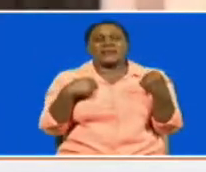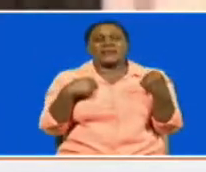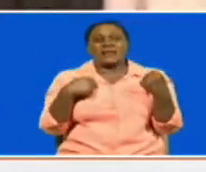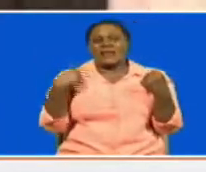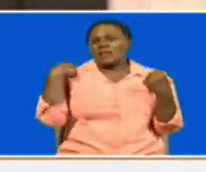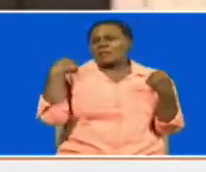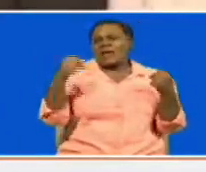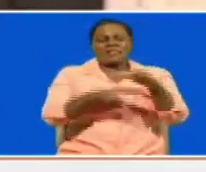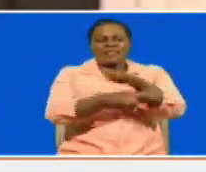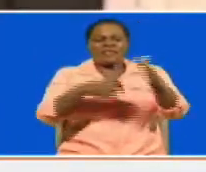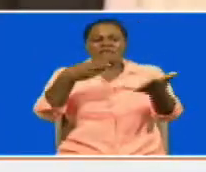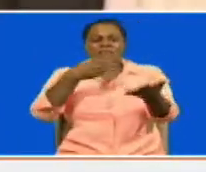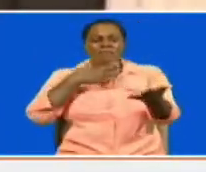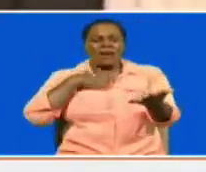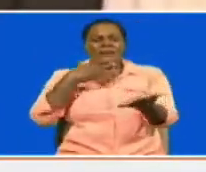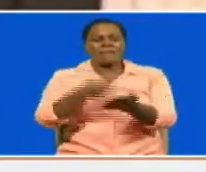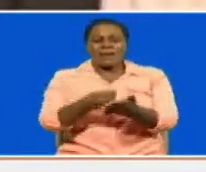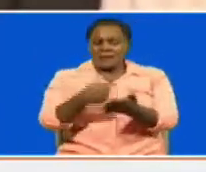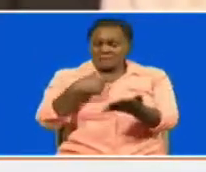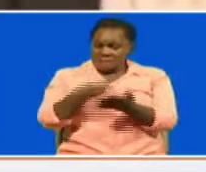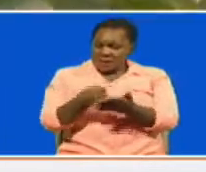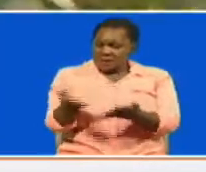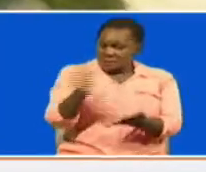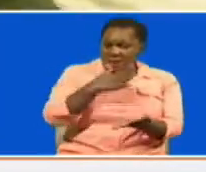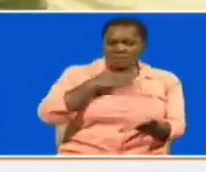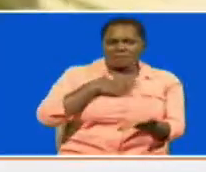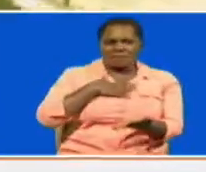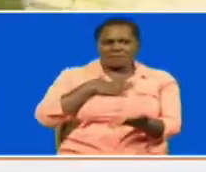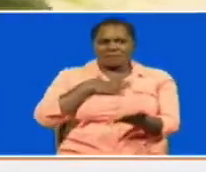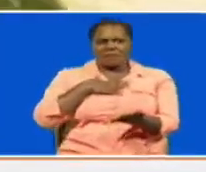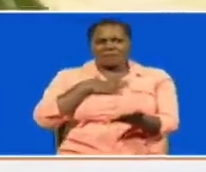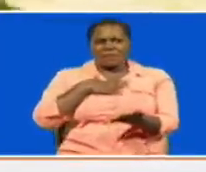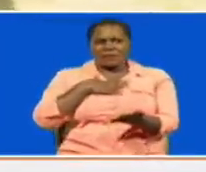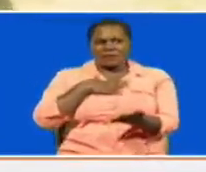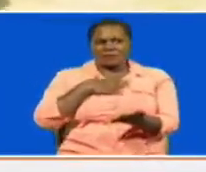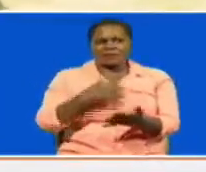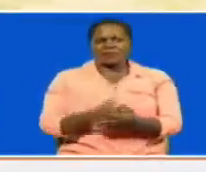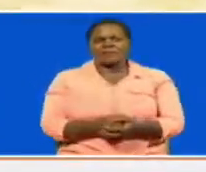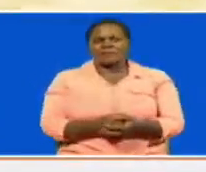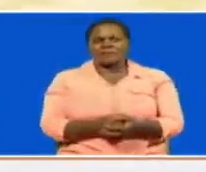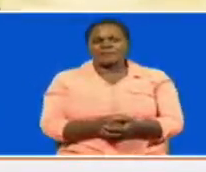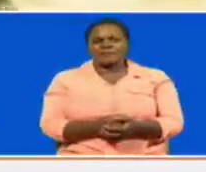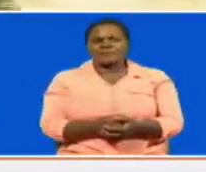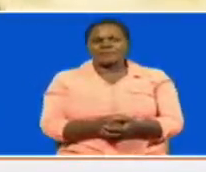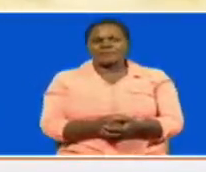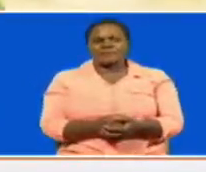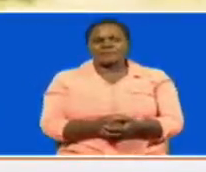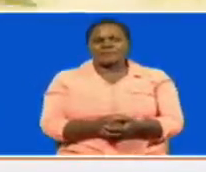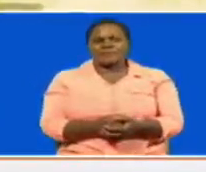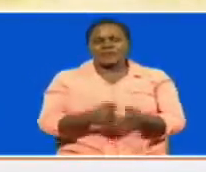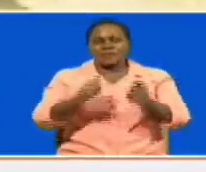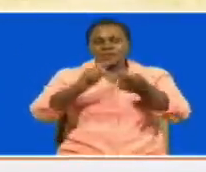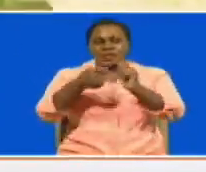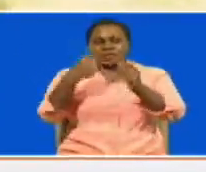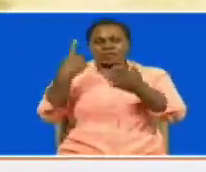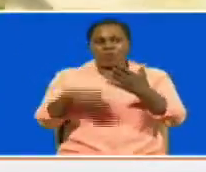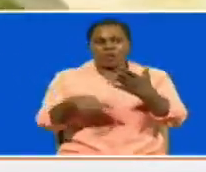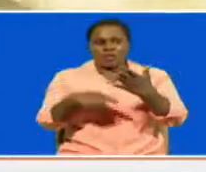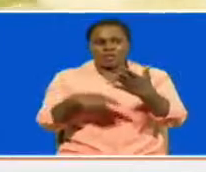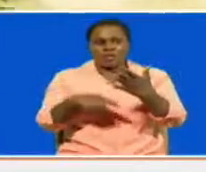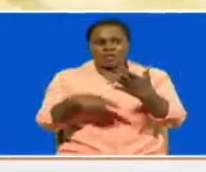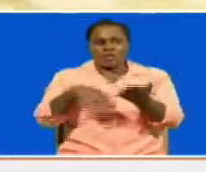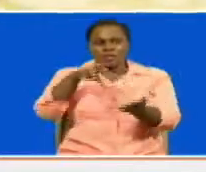alikuwa ameninyang'anya pesa yangu. Si nimerudishiwa juzi. What looks bad is the impression being